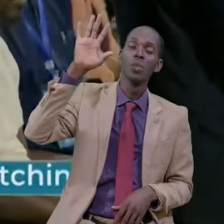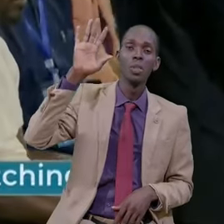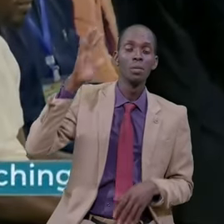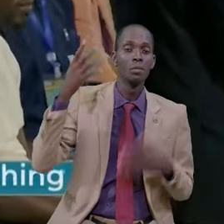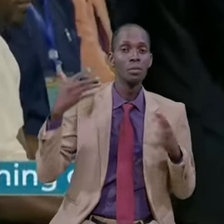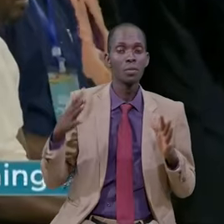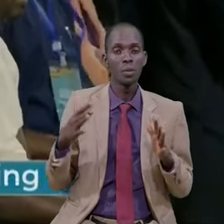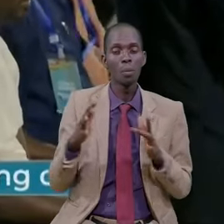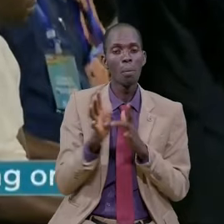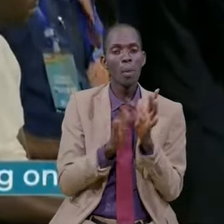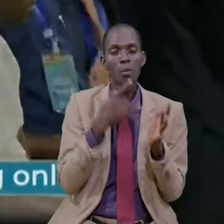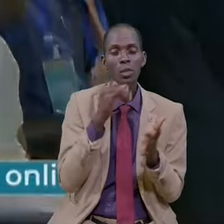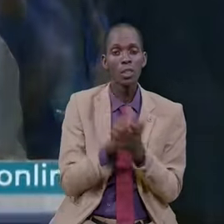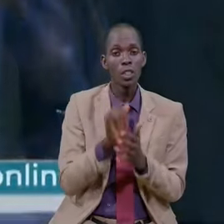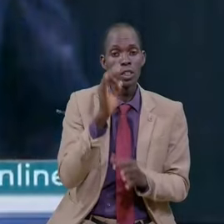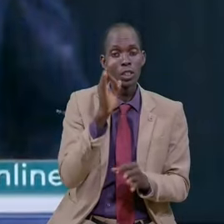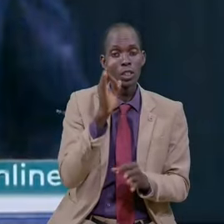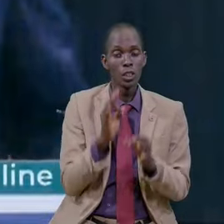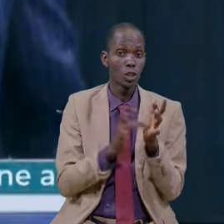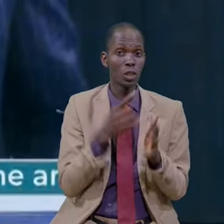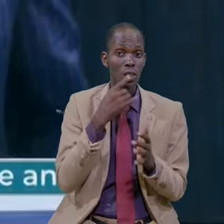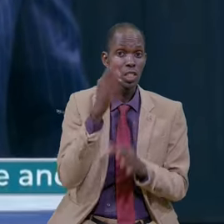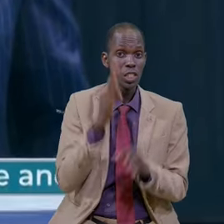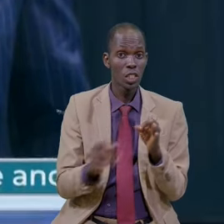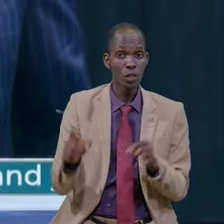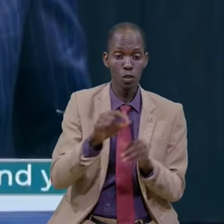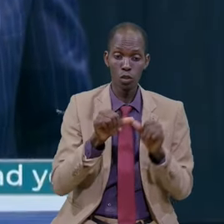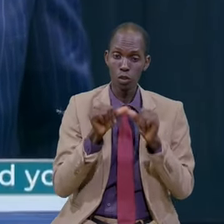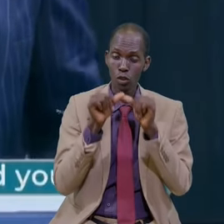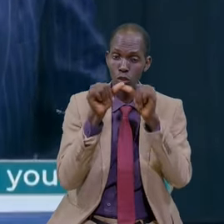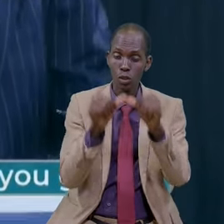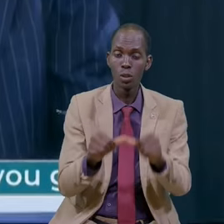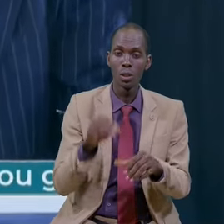continue in my word then are ye my disciples